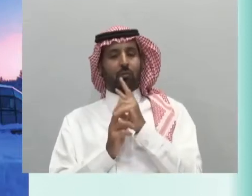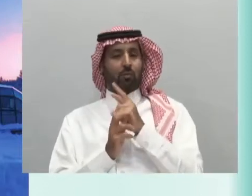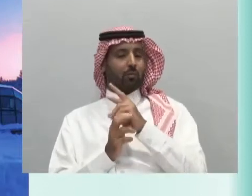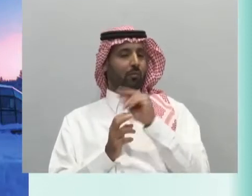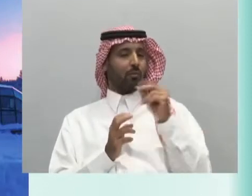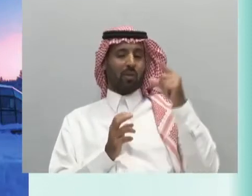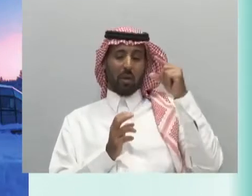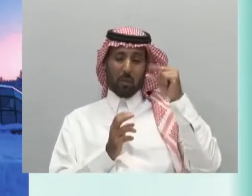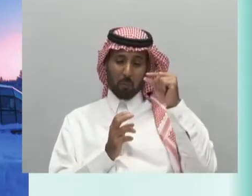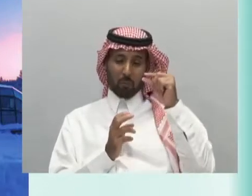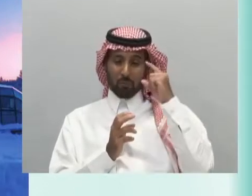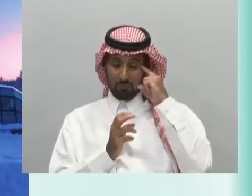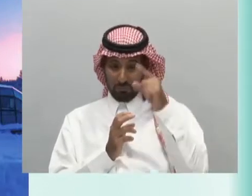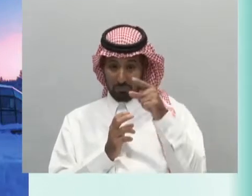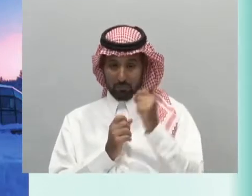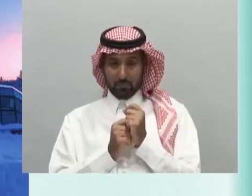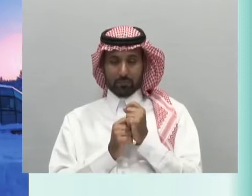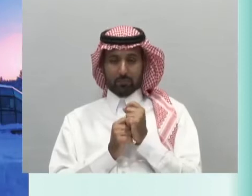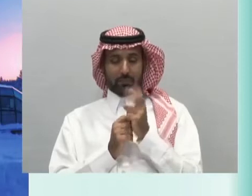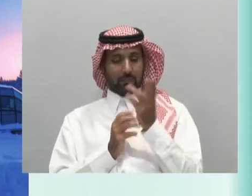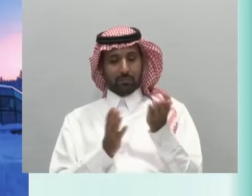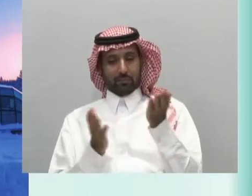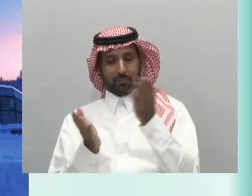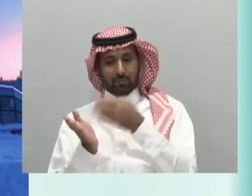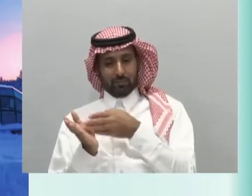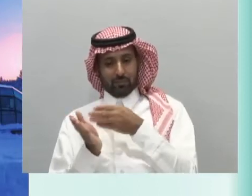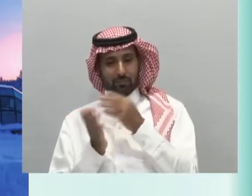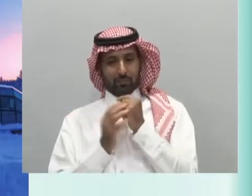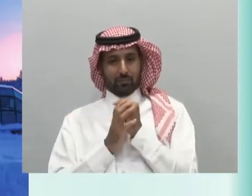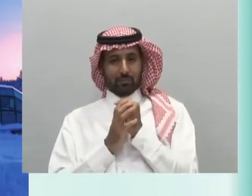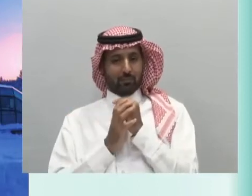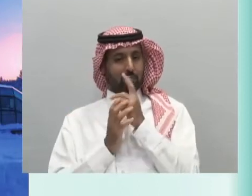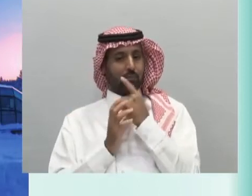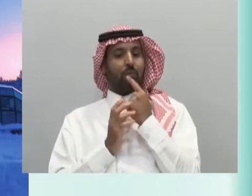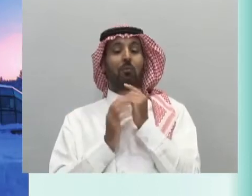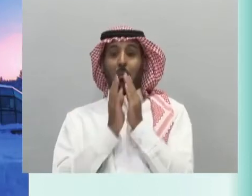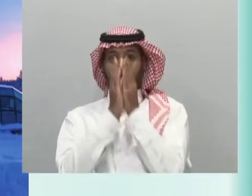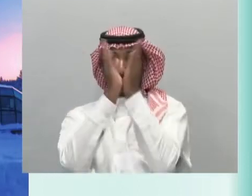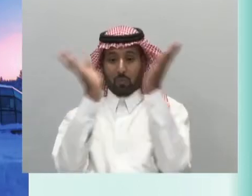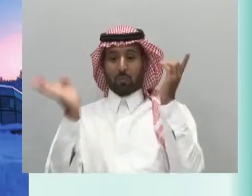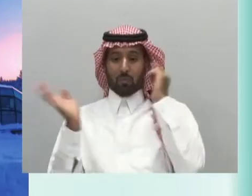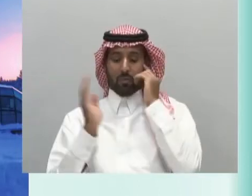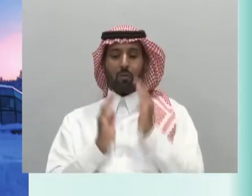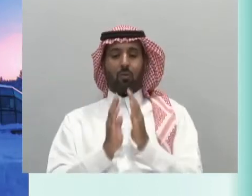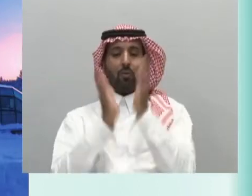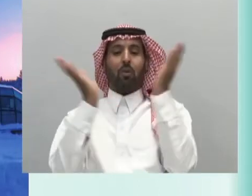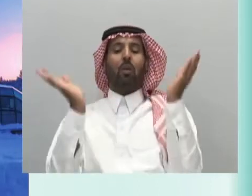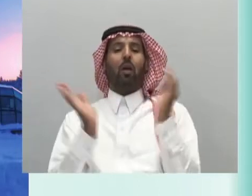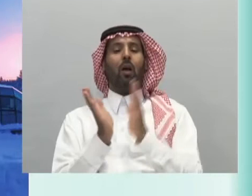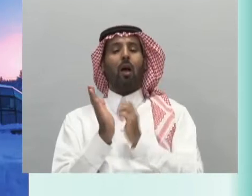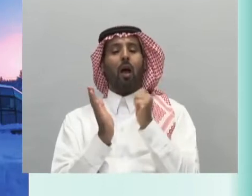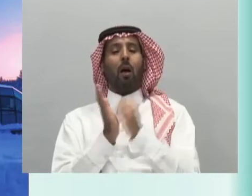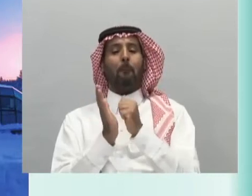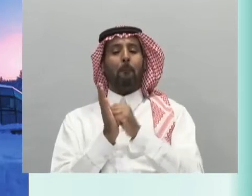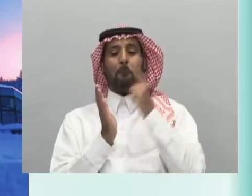a capsule. And here there is a tree house. Okay, you can see here a tree house. You can